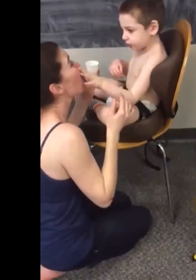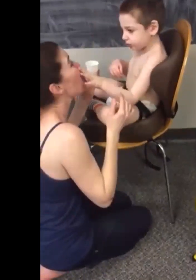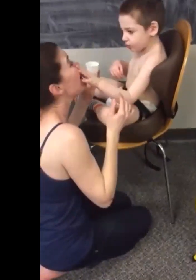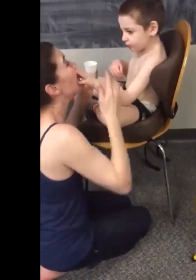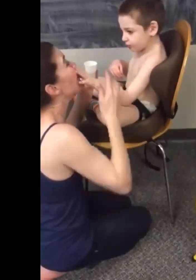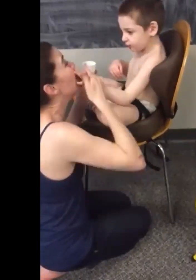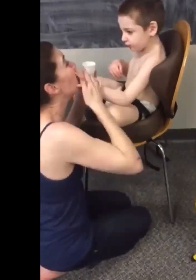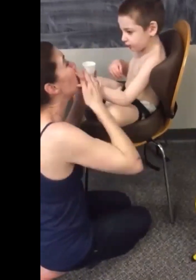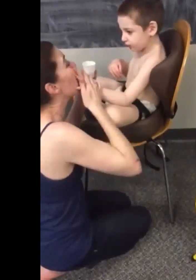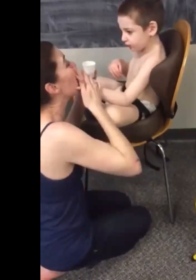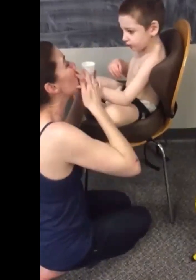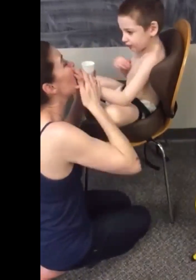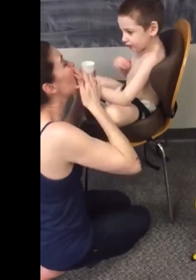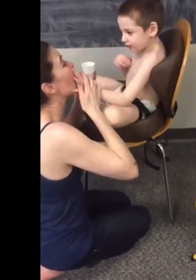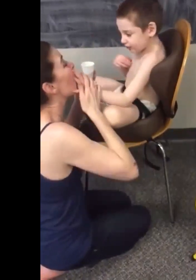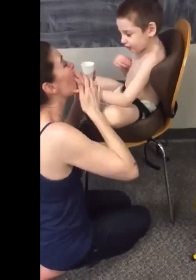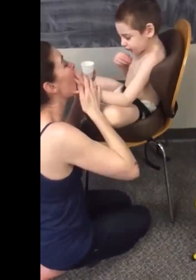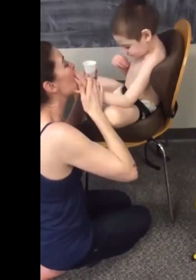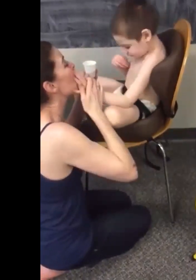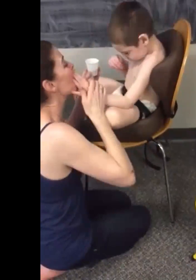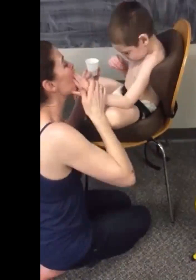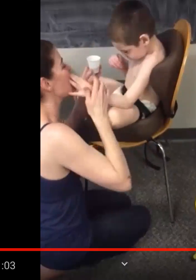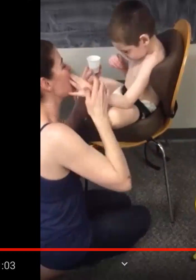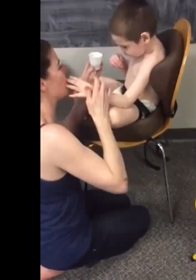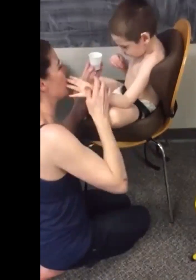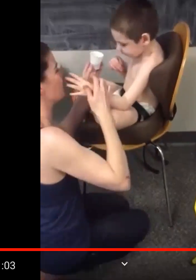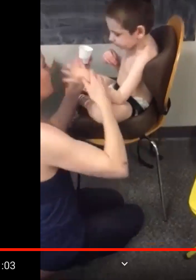He uses vision to reach out and touch Kelly's face.